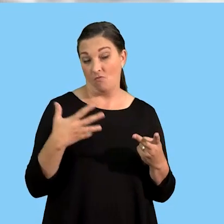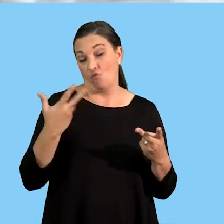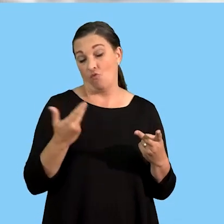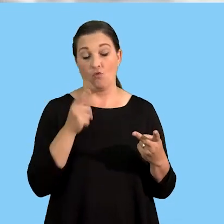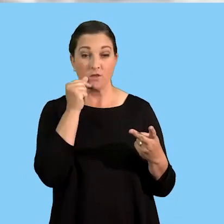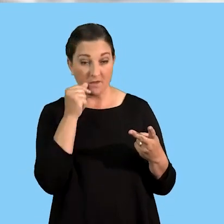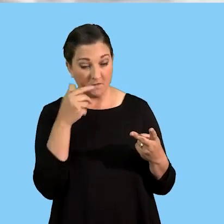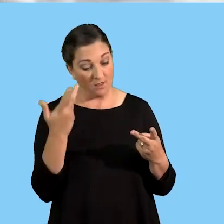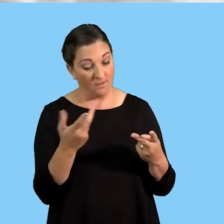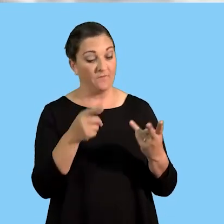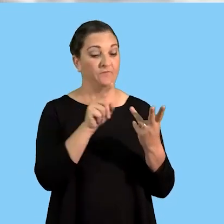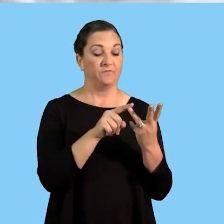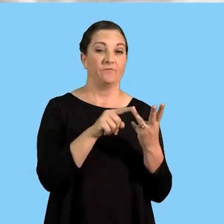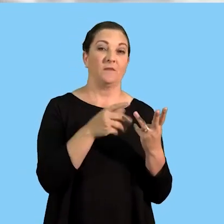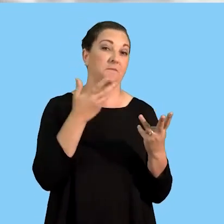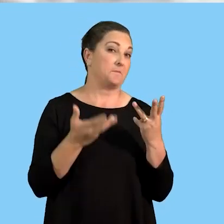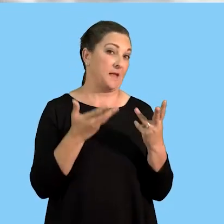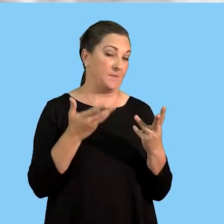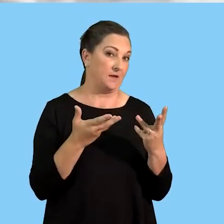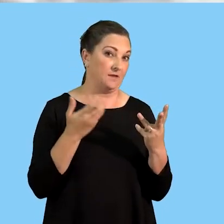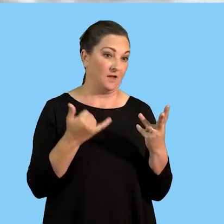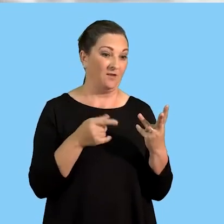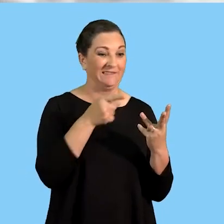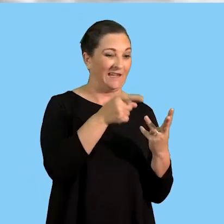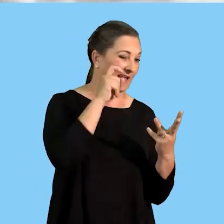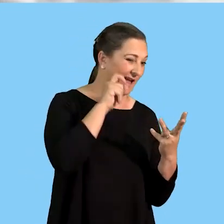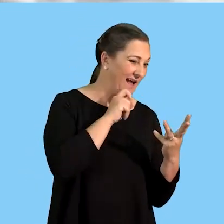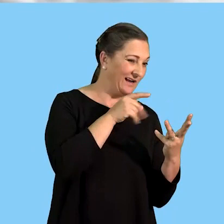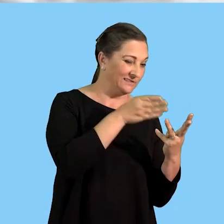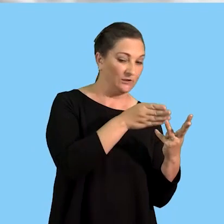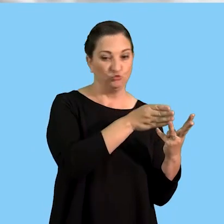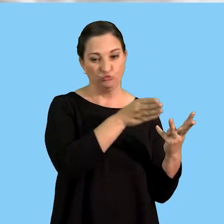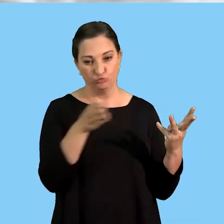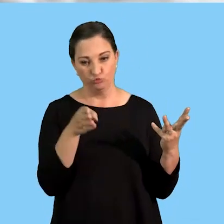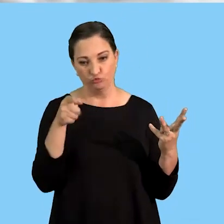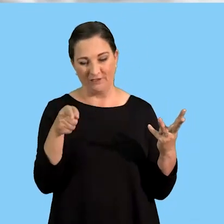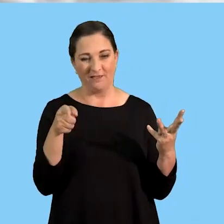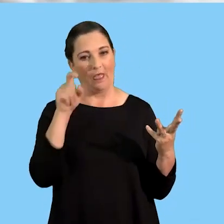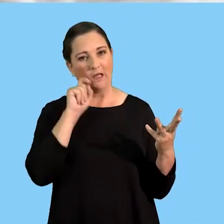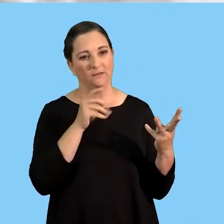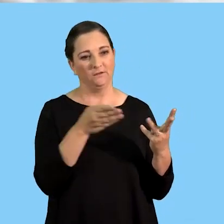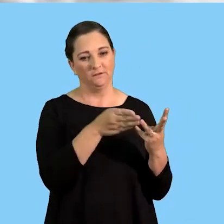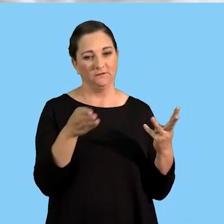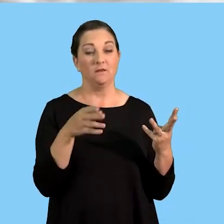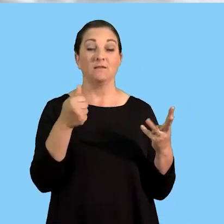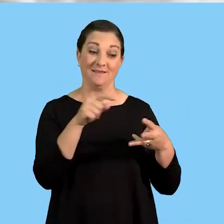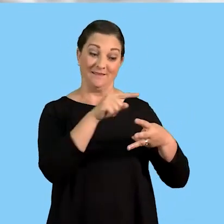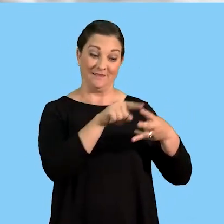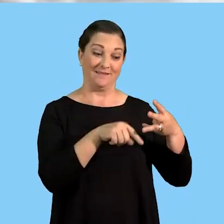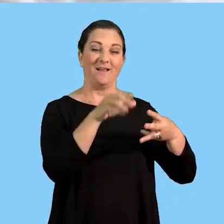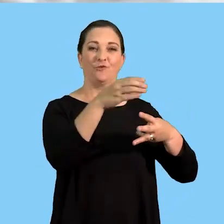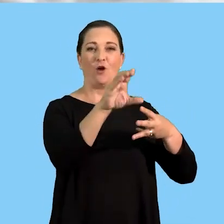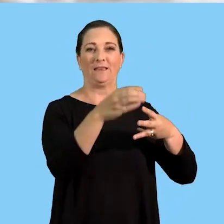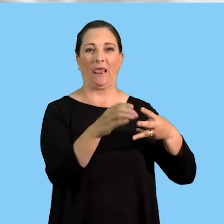female. And then the candidates must be maybe between this age to that age. Now, we call that a